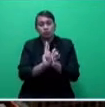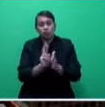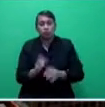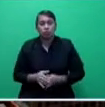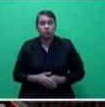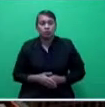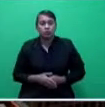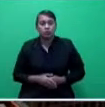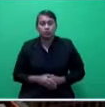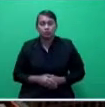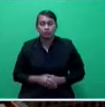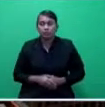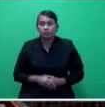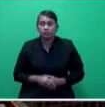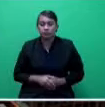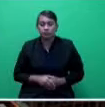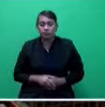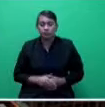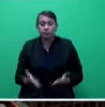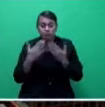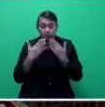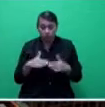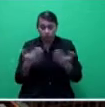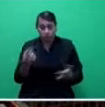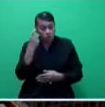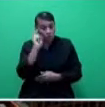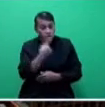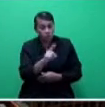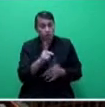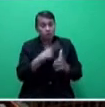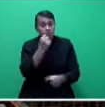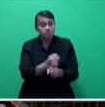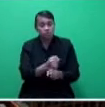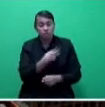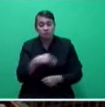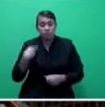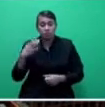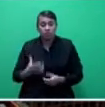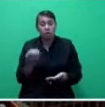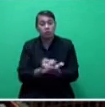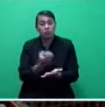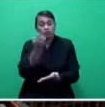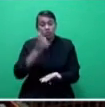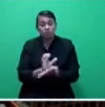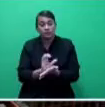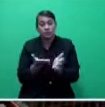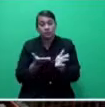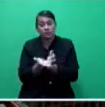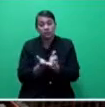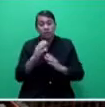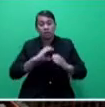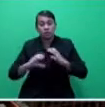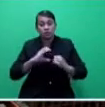Thank you. I now call on the Attorney General and Minister for Economy, Civil Service and Communications,